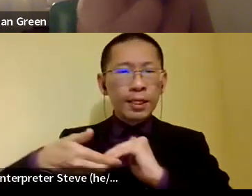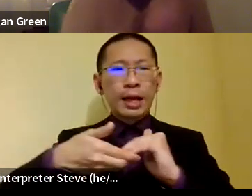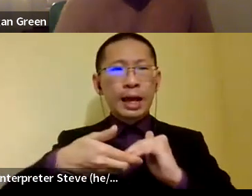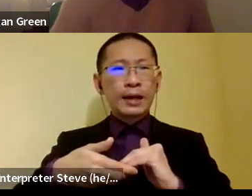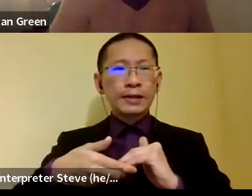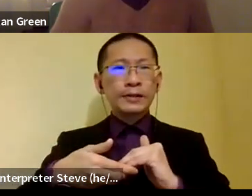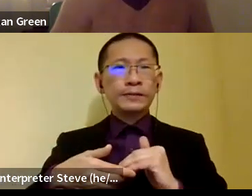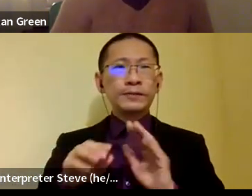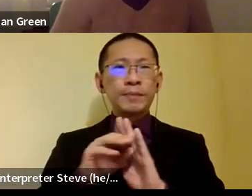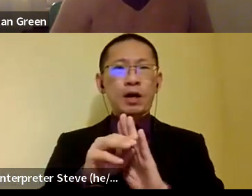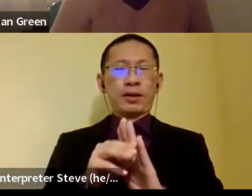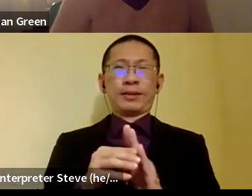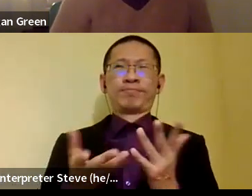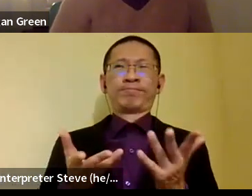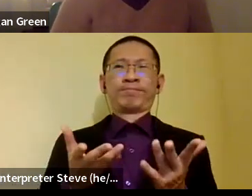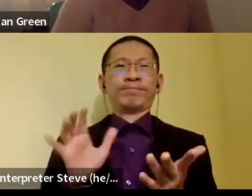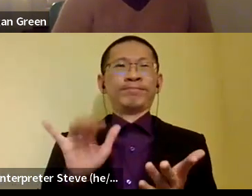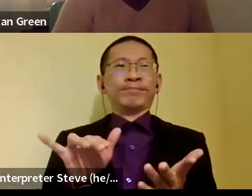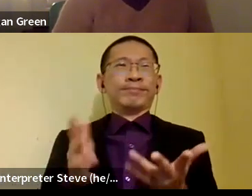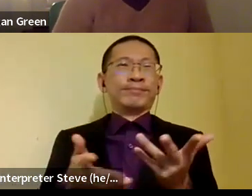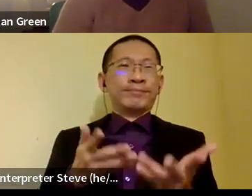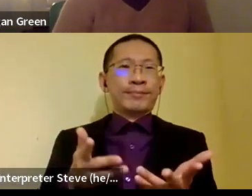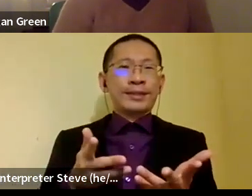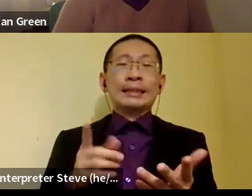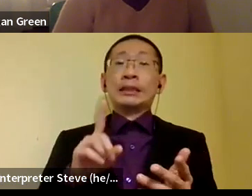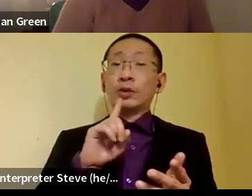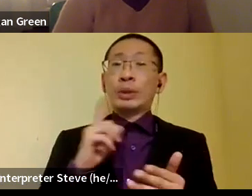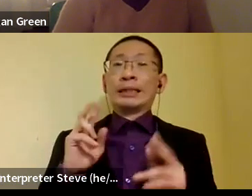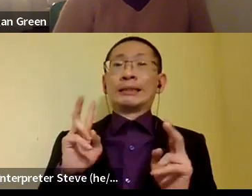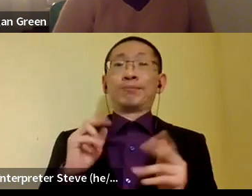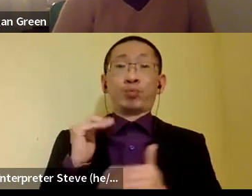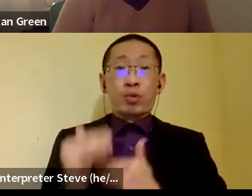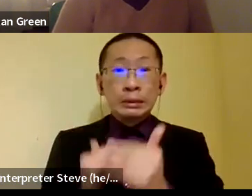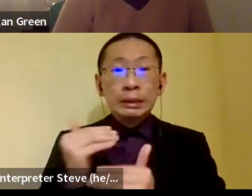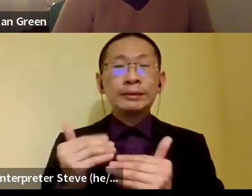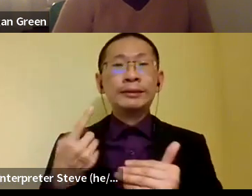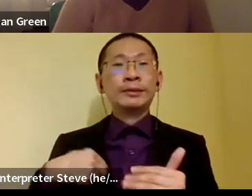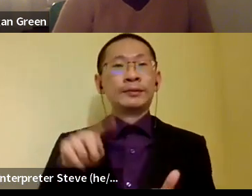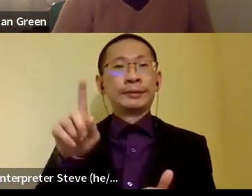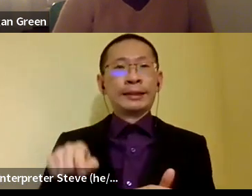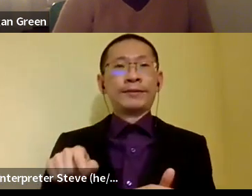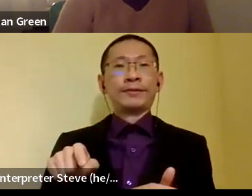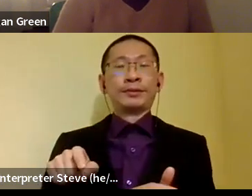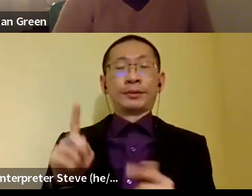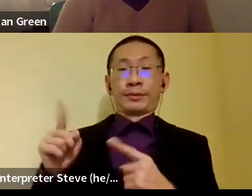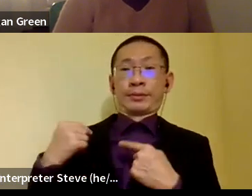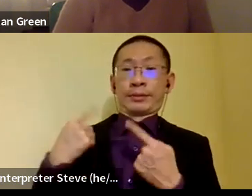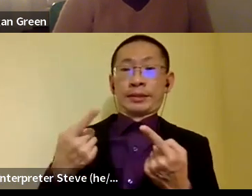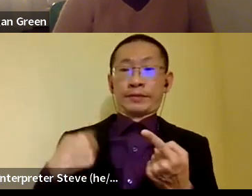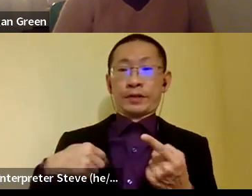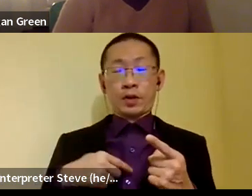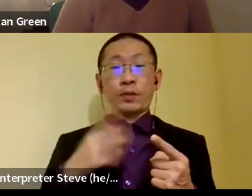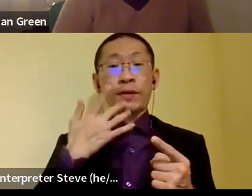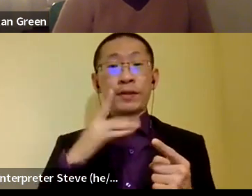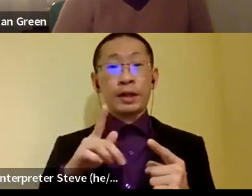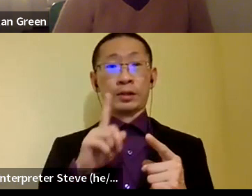real, it's actually kind of a real process. And we have to sort of, we've had thus far really great luck being